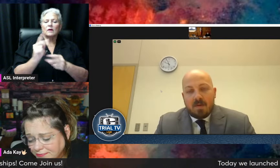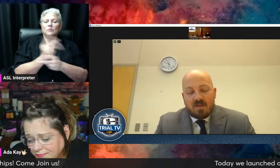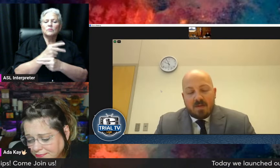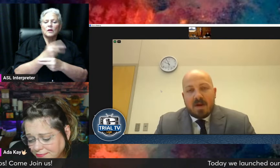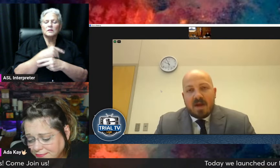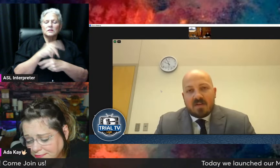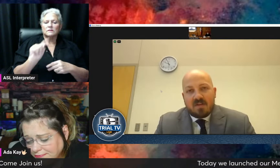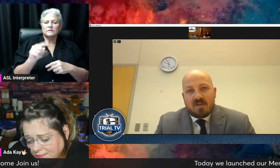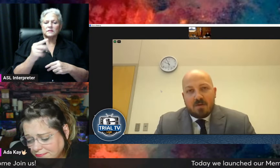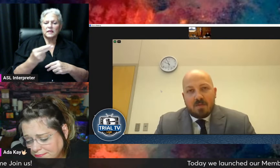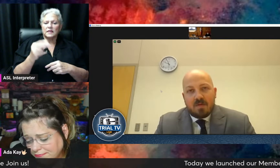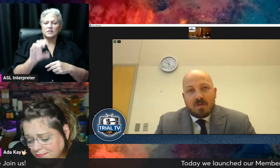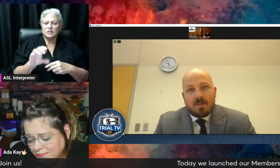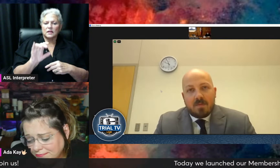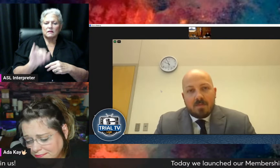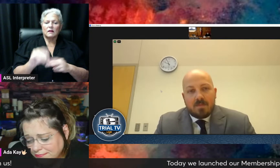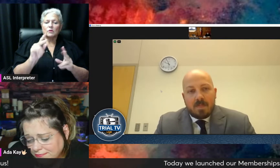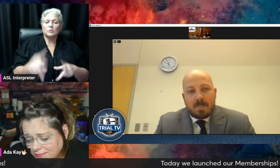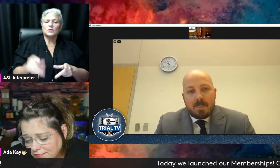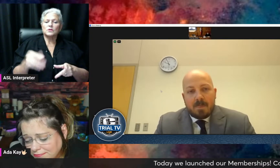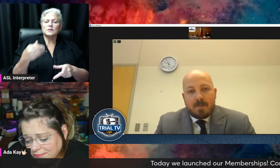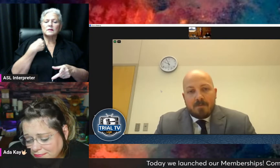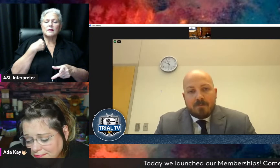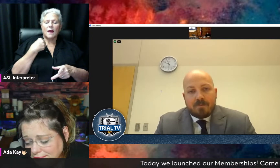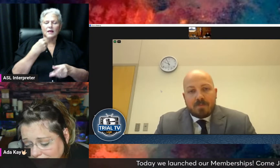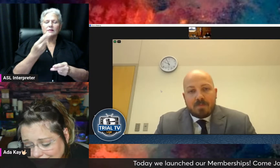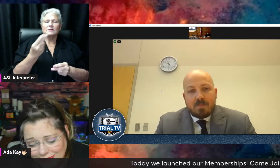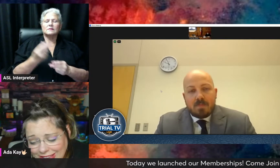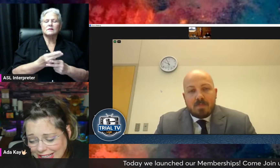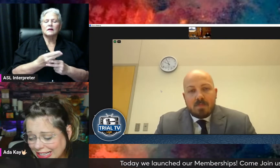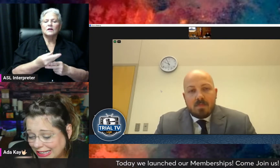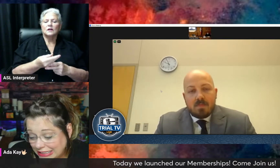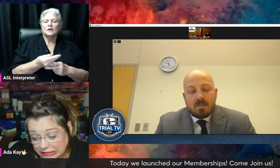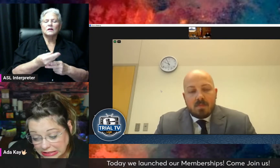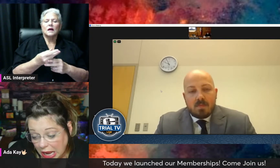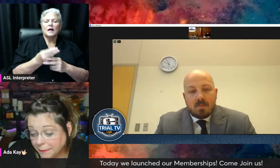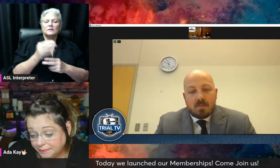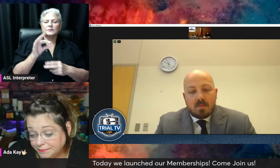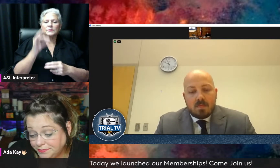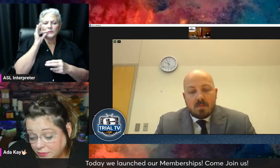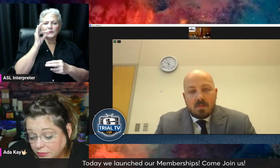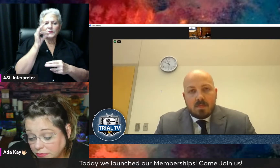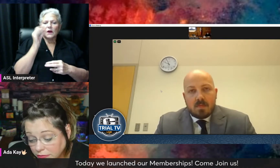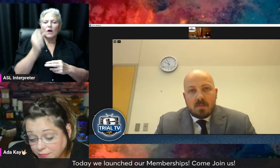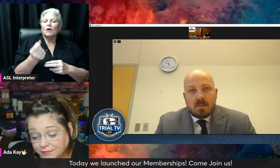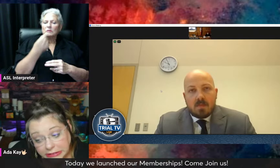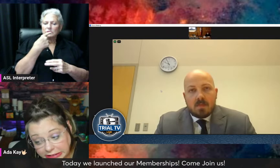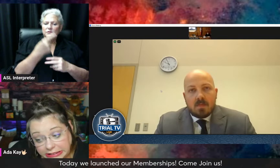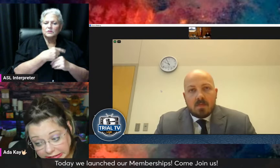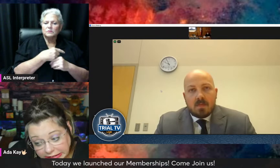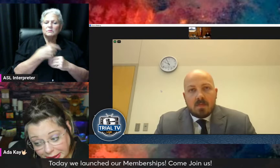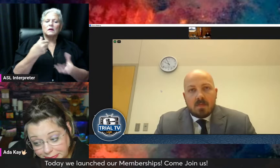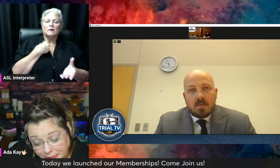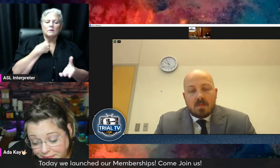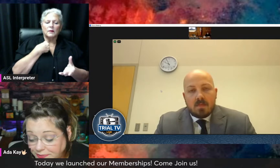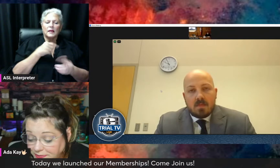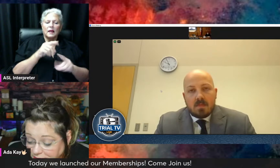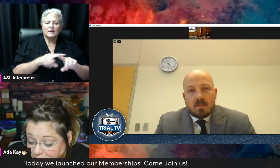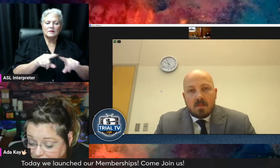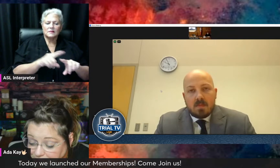that someone has consumed. And we had a little discussion previously about different versions